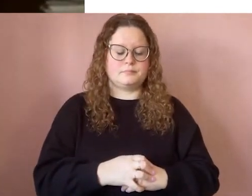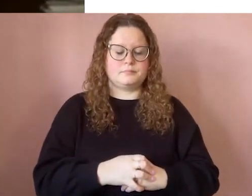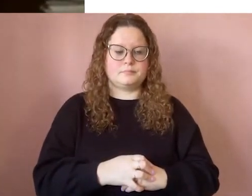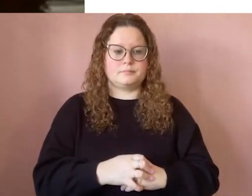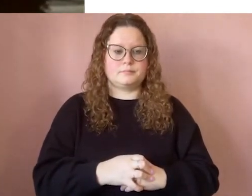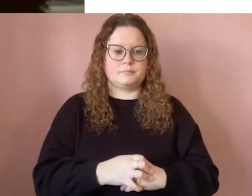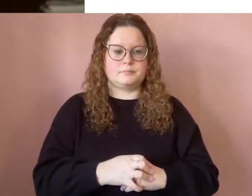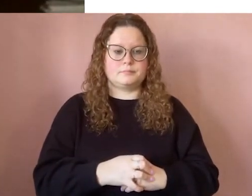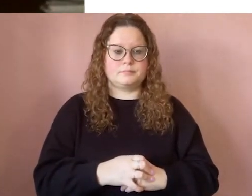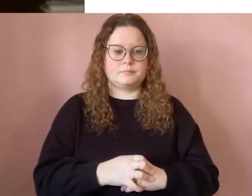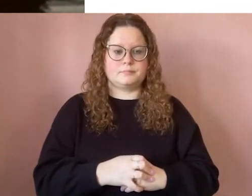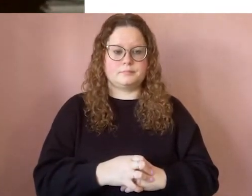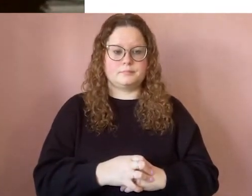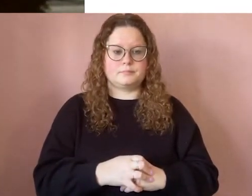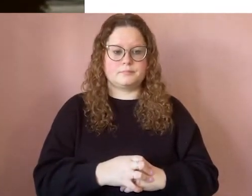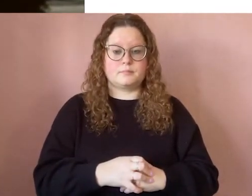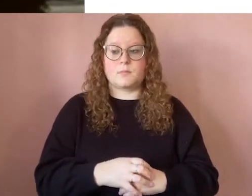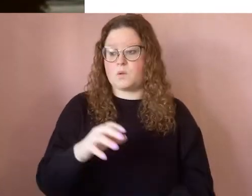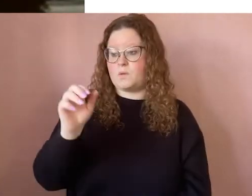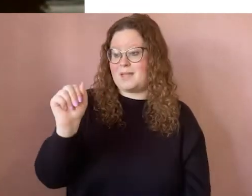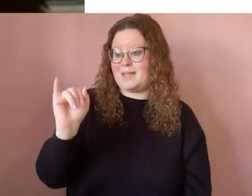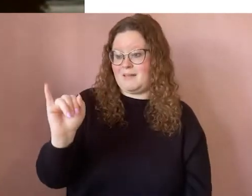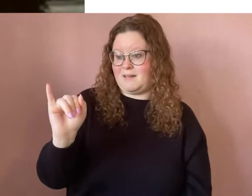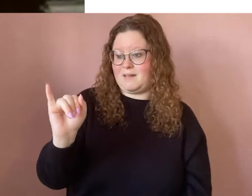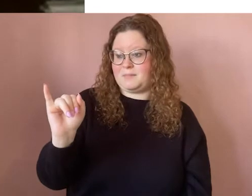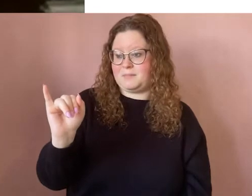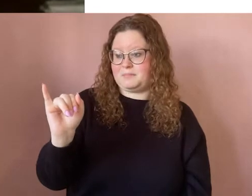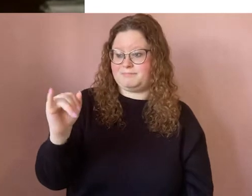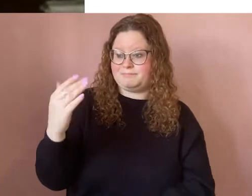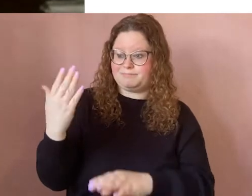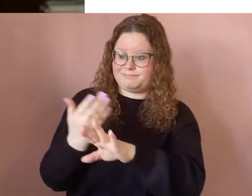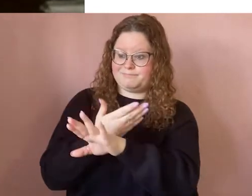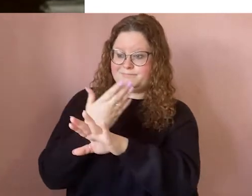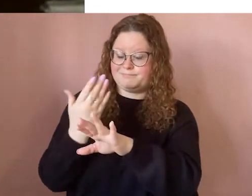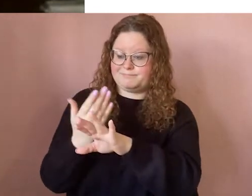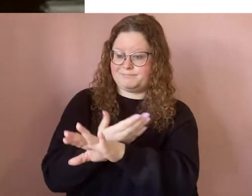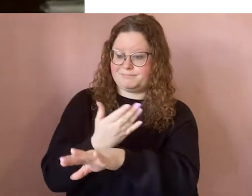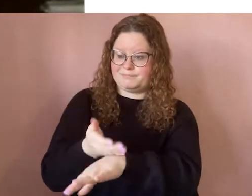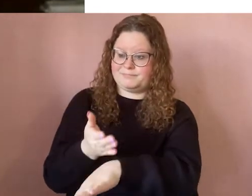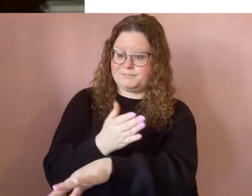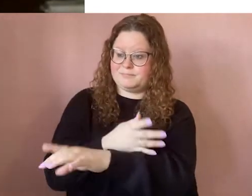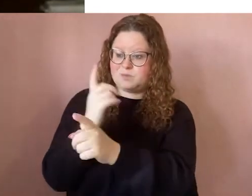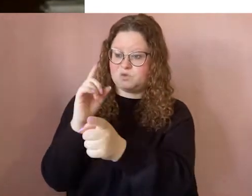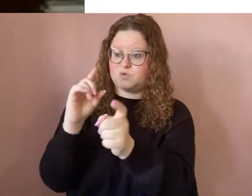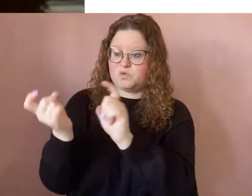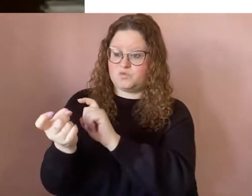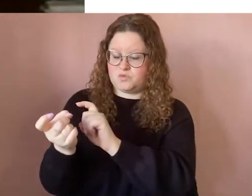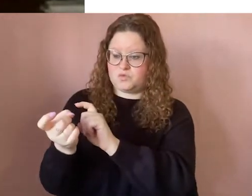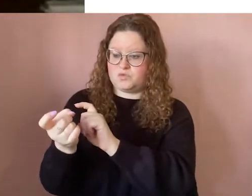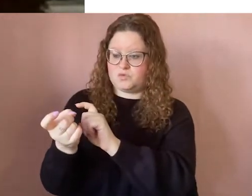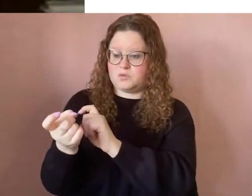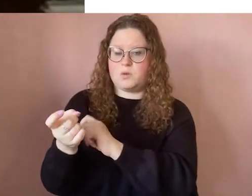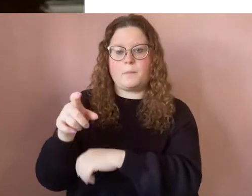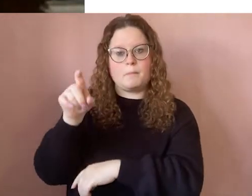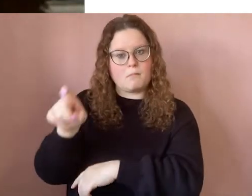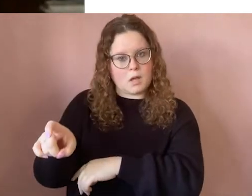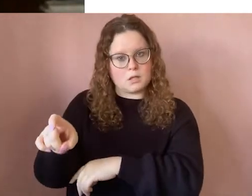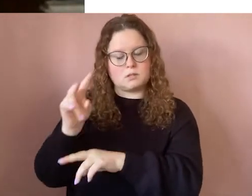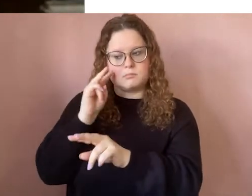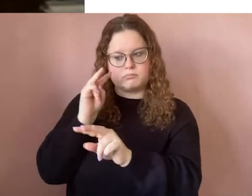as manifest in artificial intelligence can and must be managed.